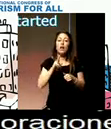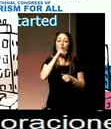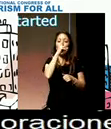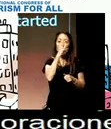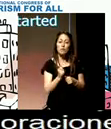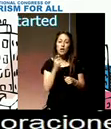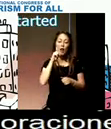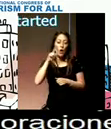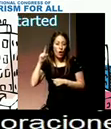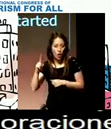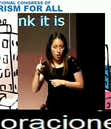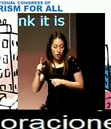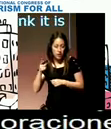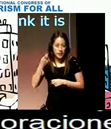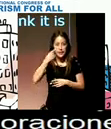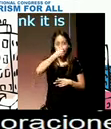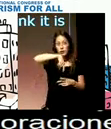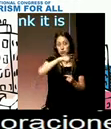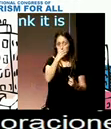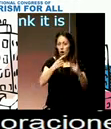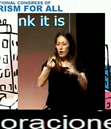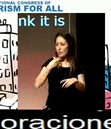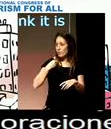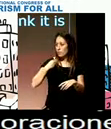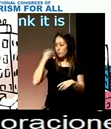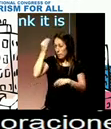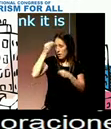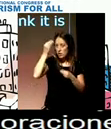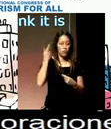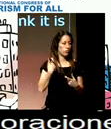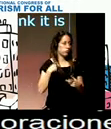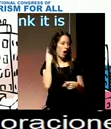time to make this project, but it's